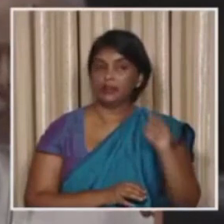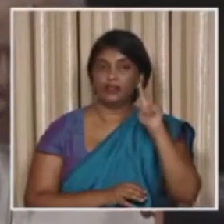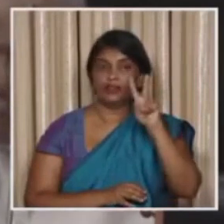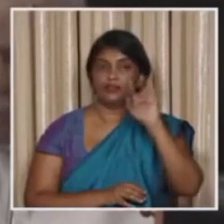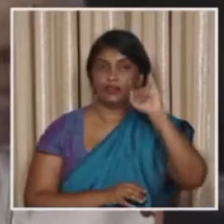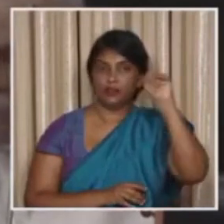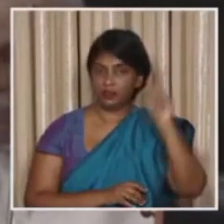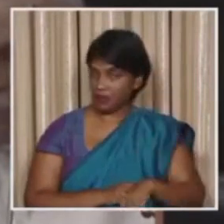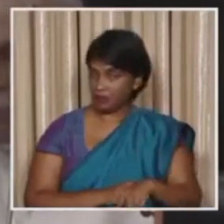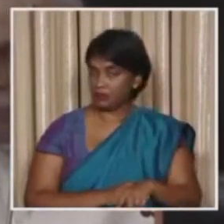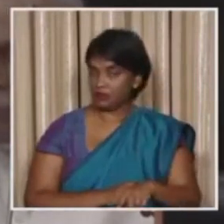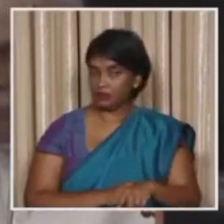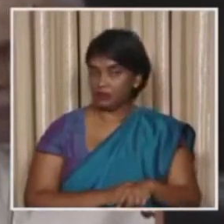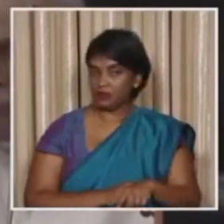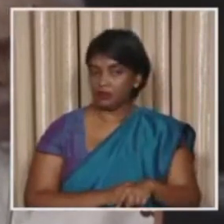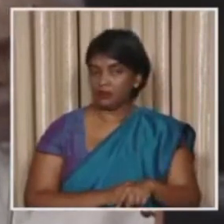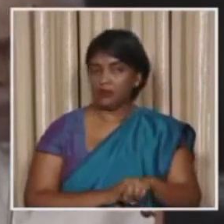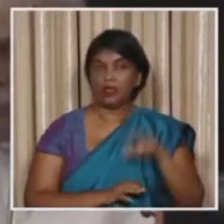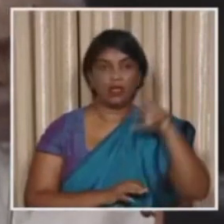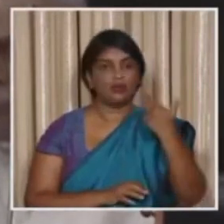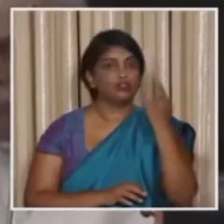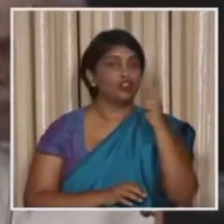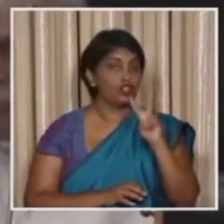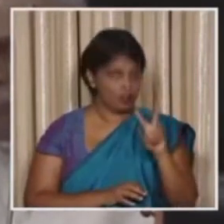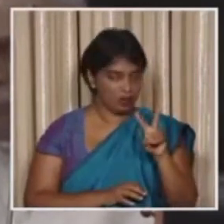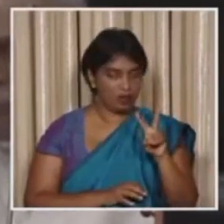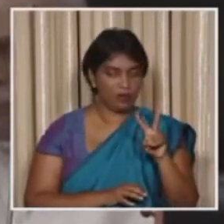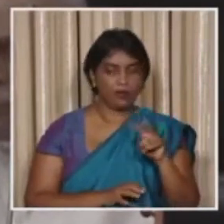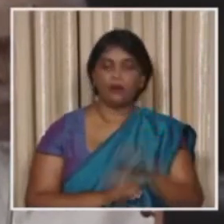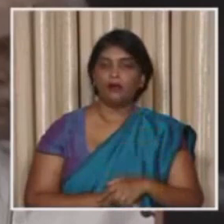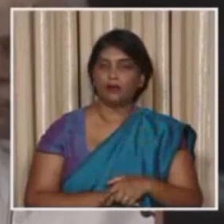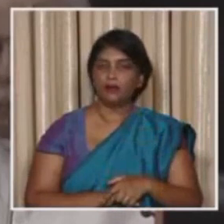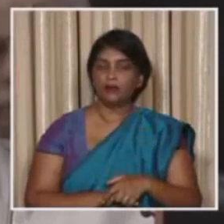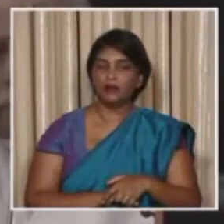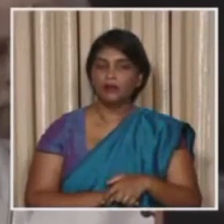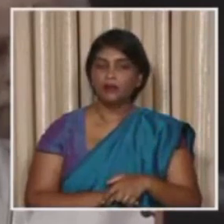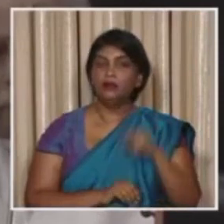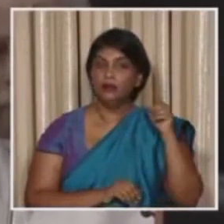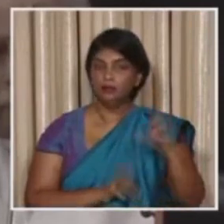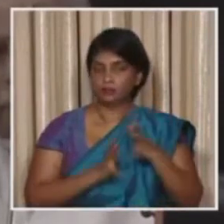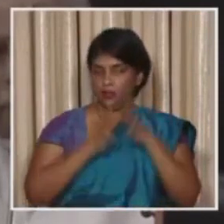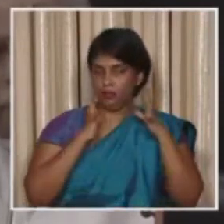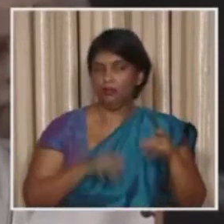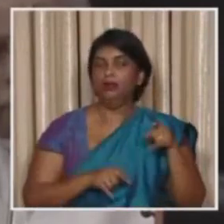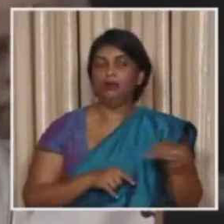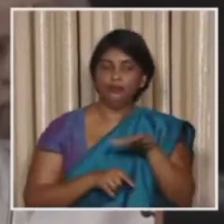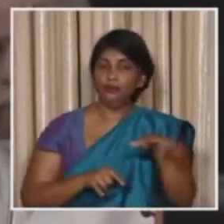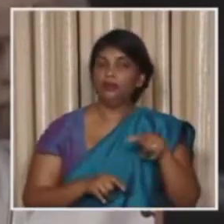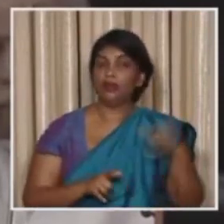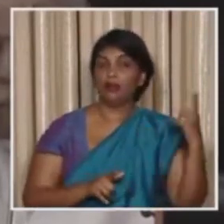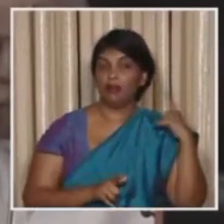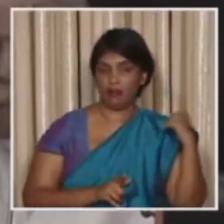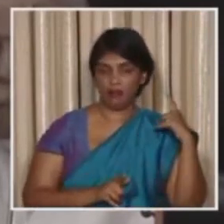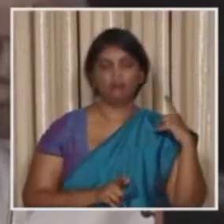acres. Presently, 90% of the land occupied by the security force and police in 2009 have been